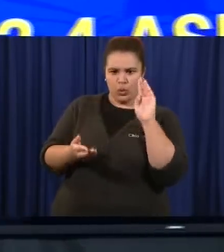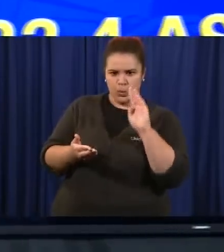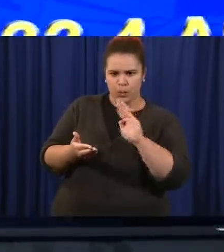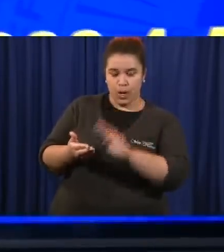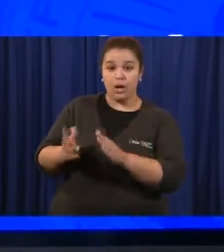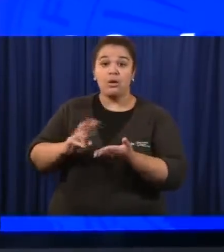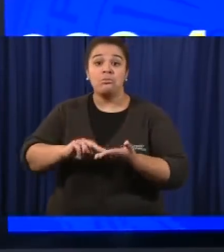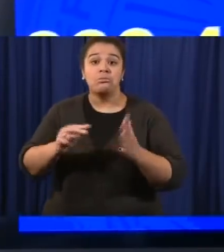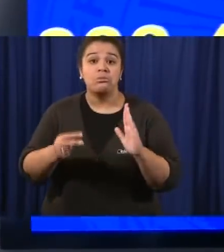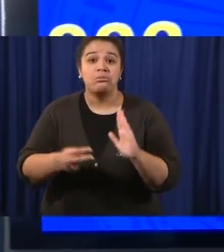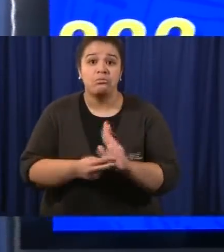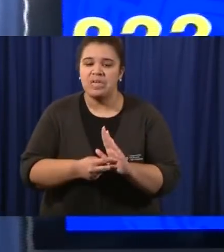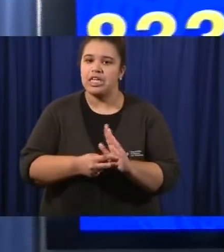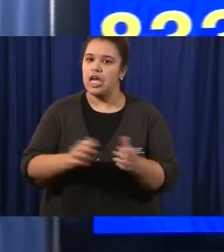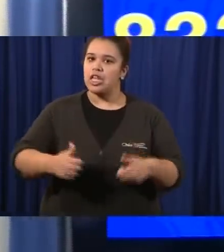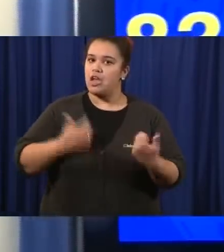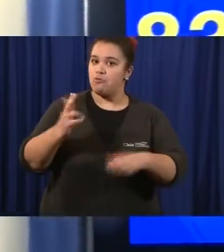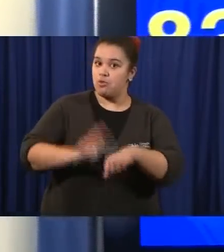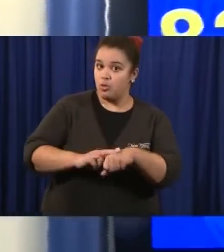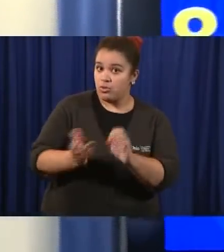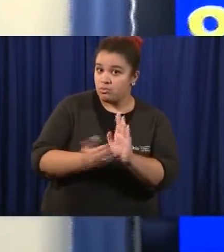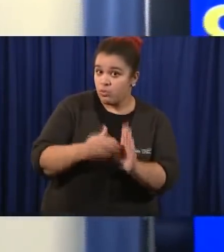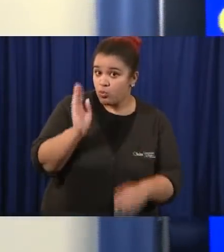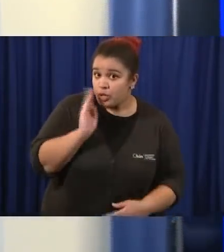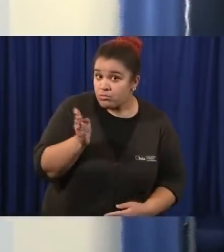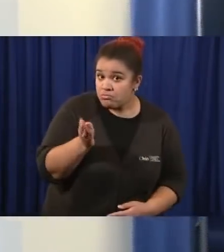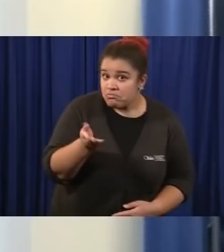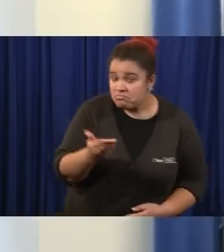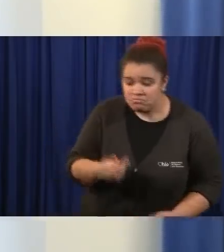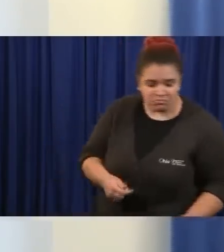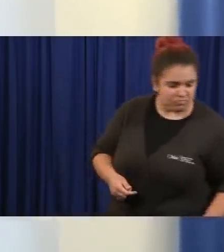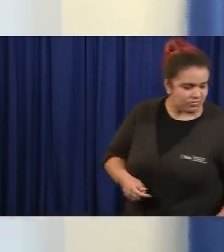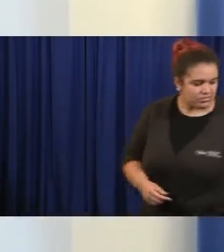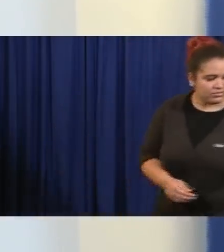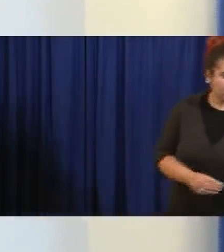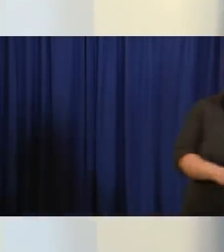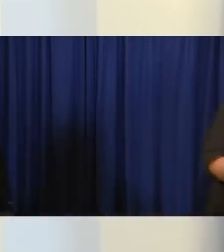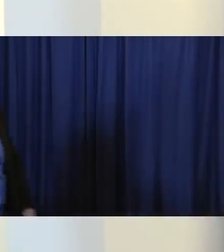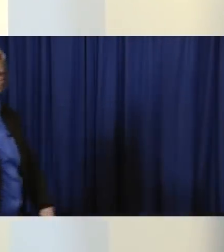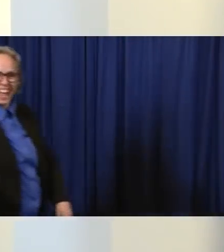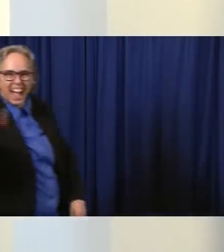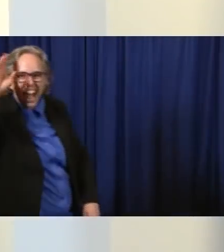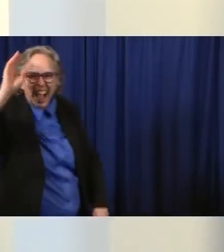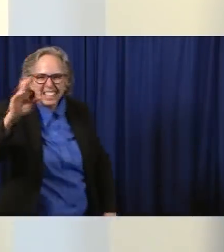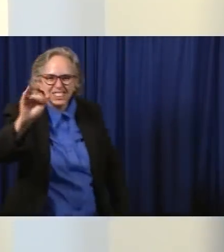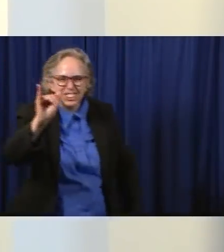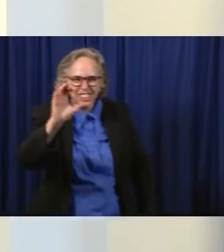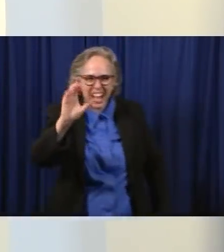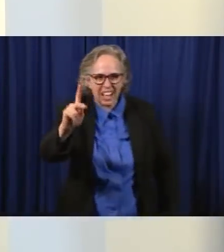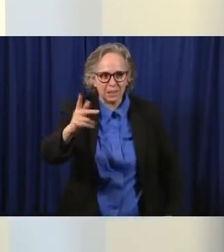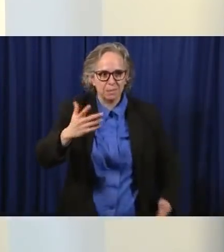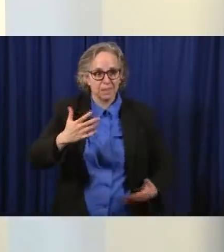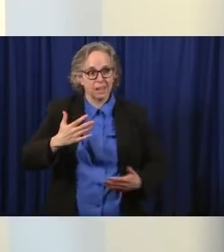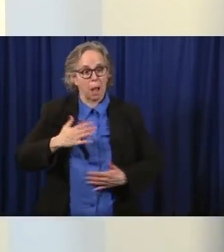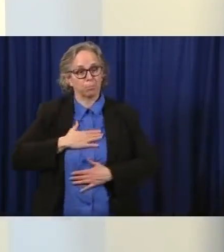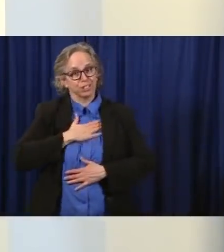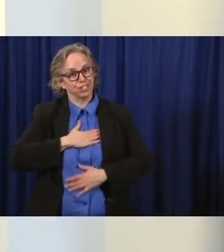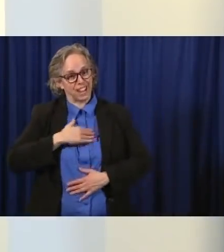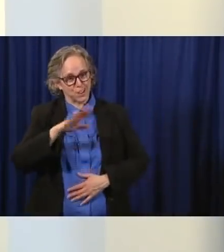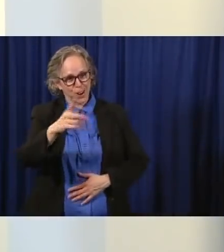Hi, Jack. First of all, appreciate your question. We talked quite a bit about, hi, he's waving